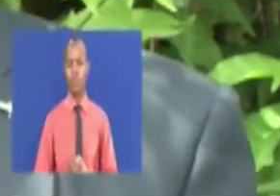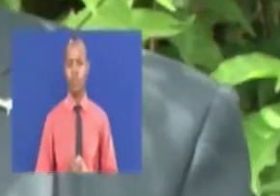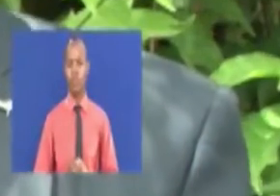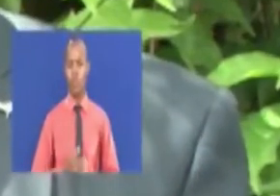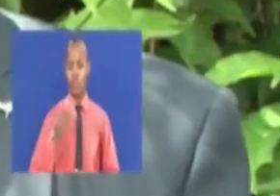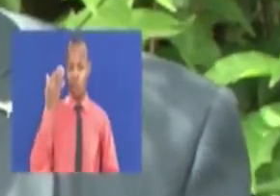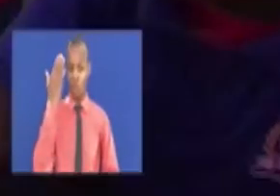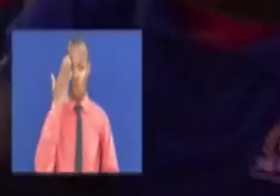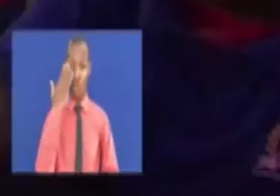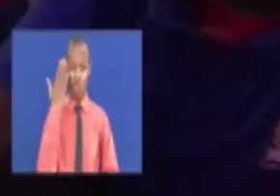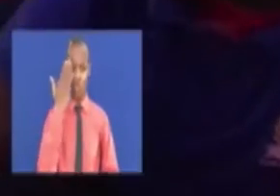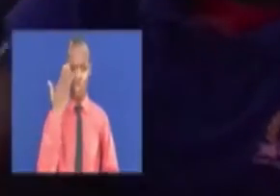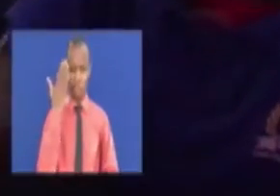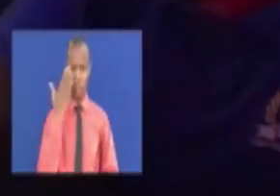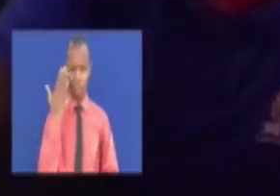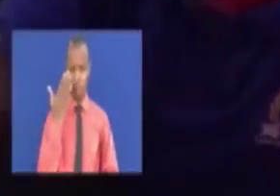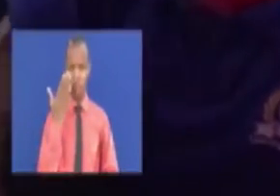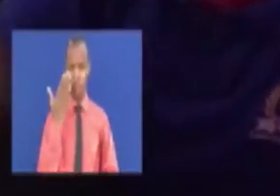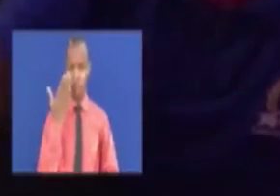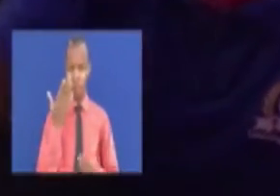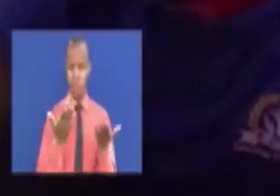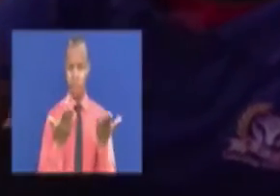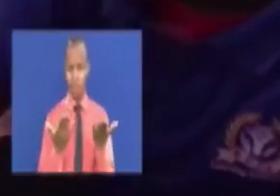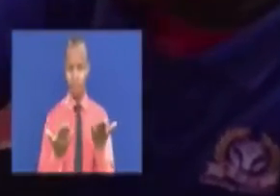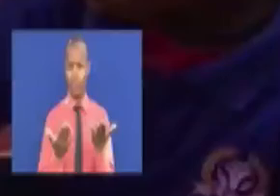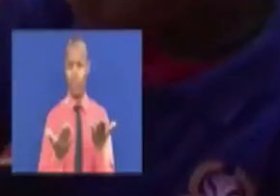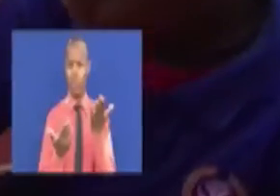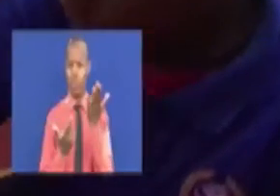Autism is an upper motor neuron